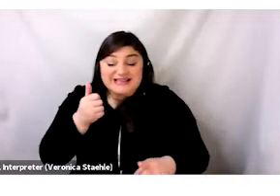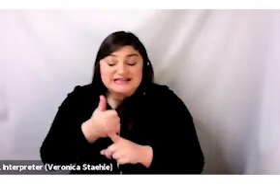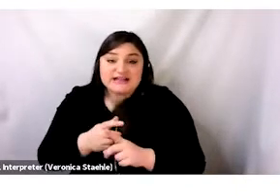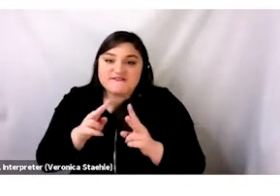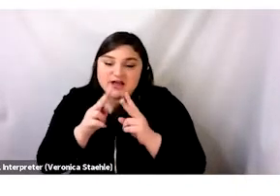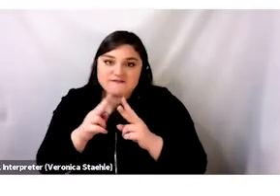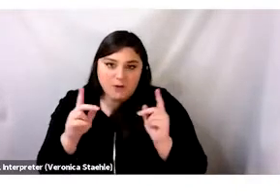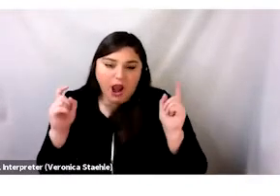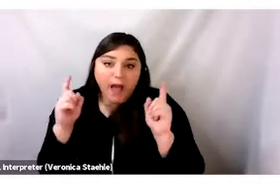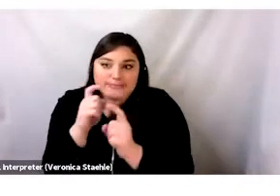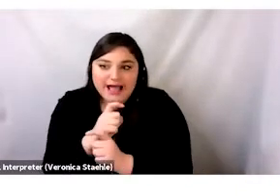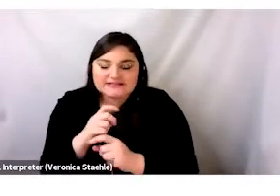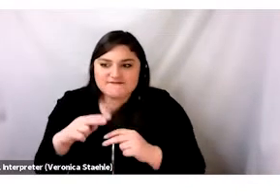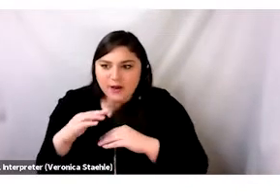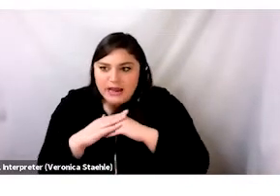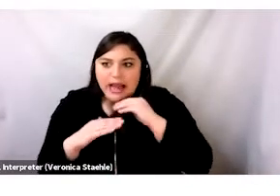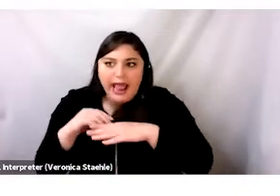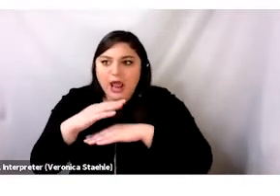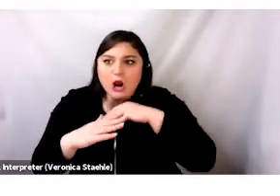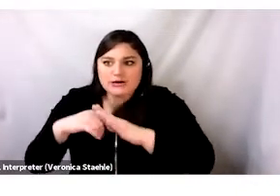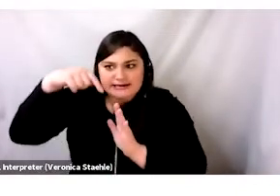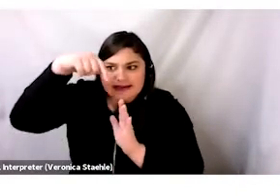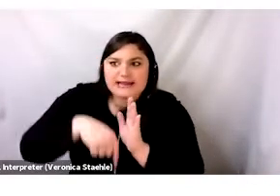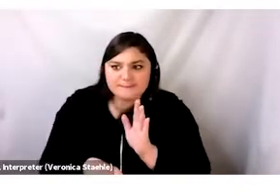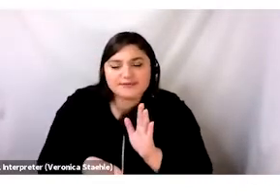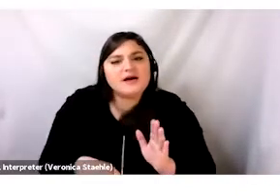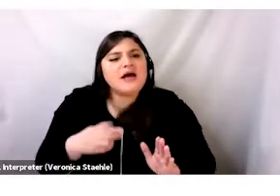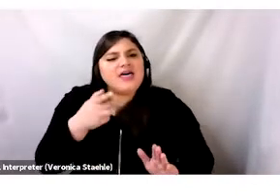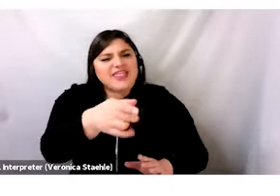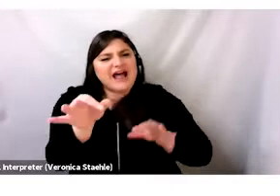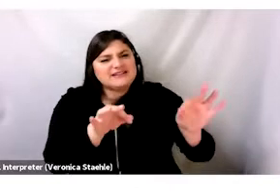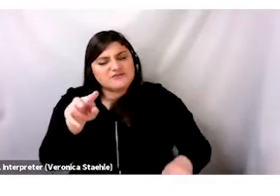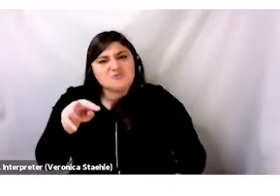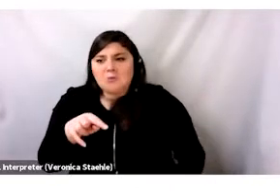example to show how deep it is and how you could really just think about